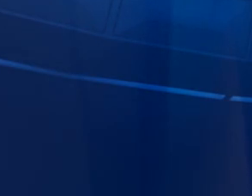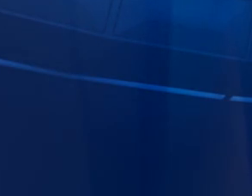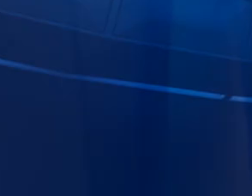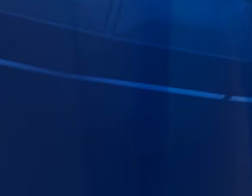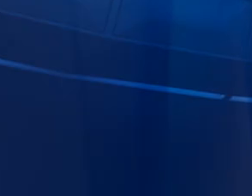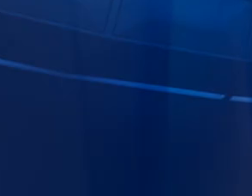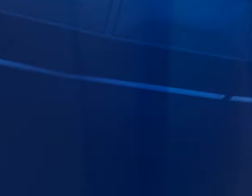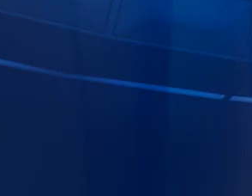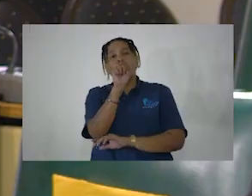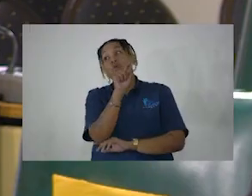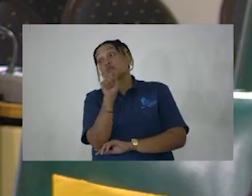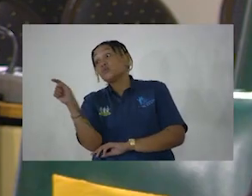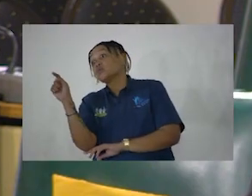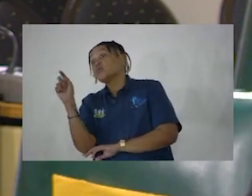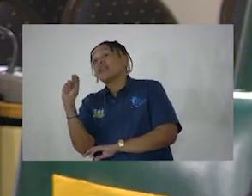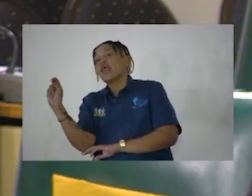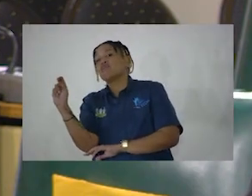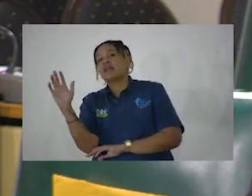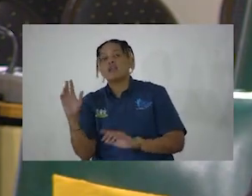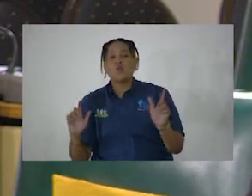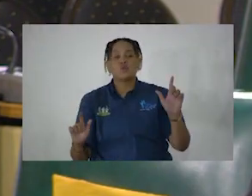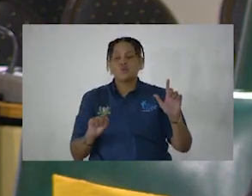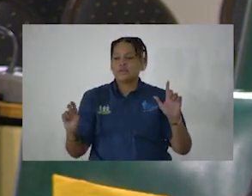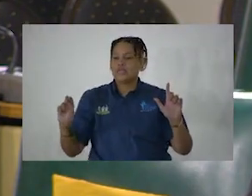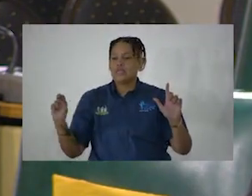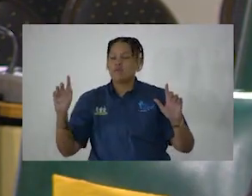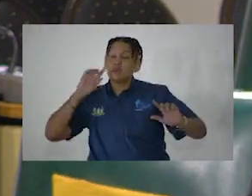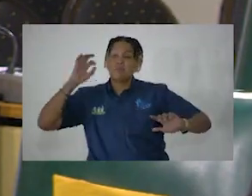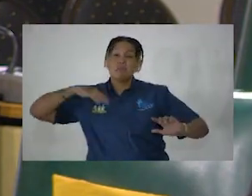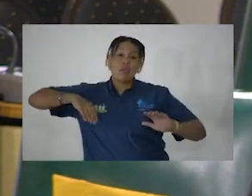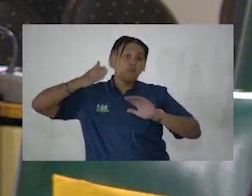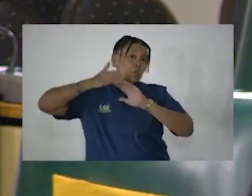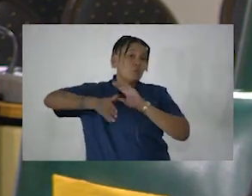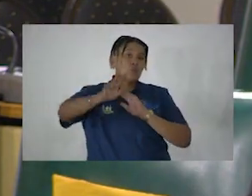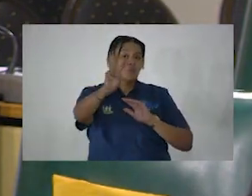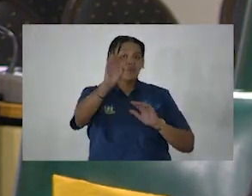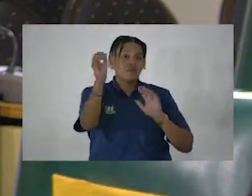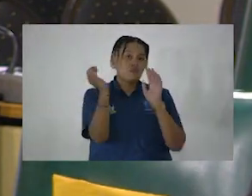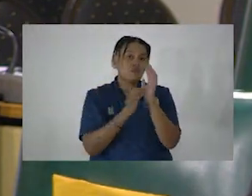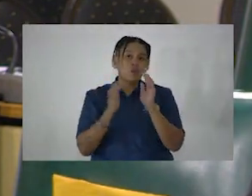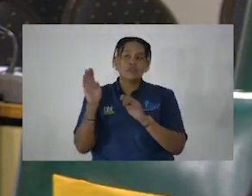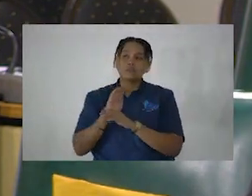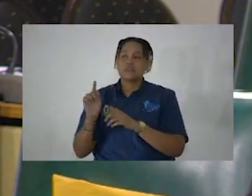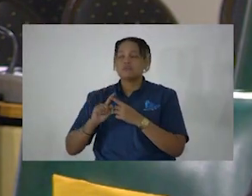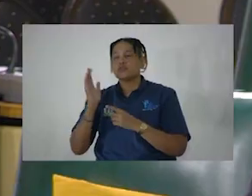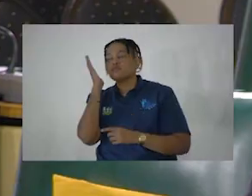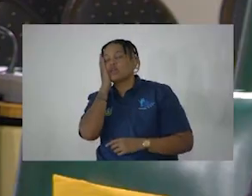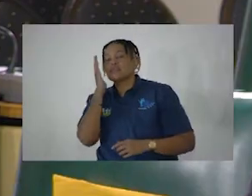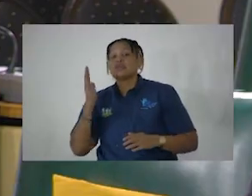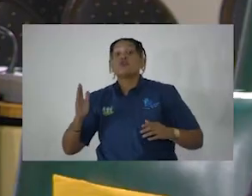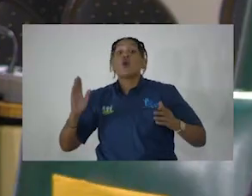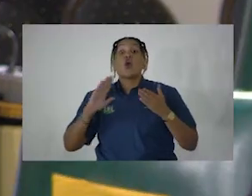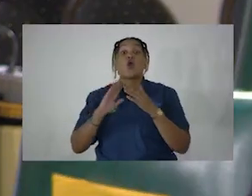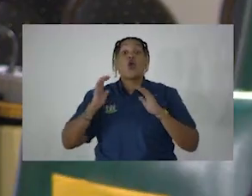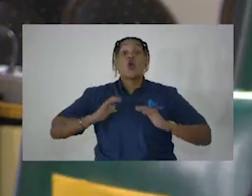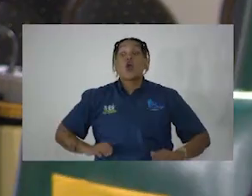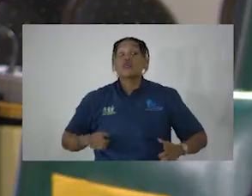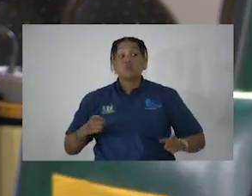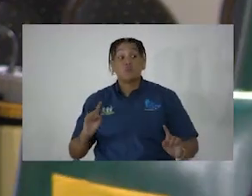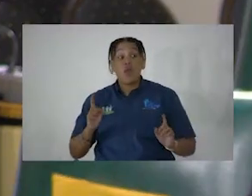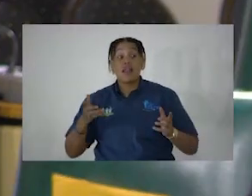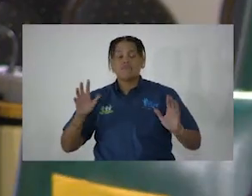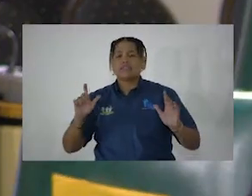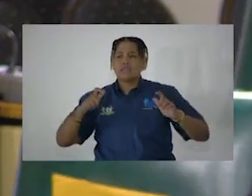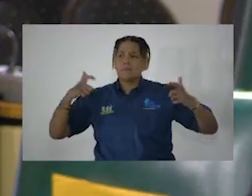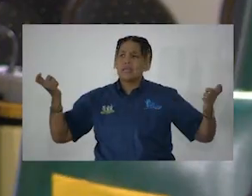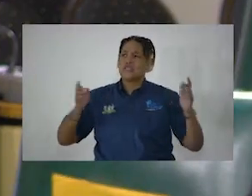from Lucy to Negril. This project will benefit over 250,000 business and residential customers, while facilitating